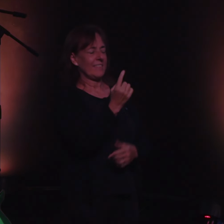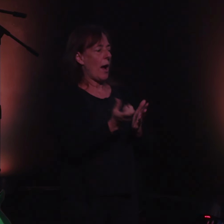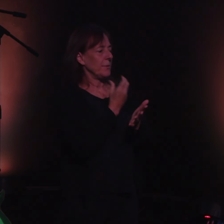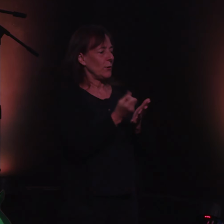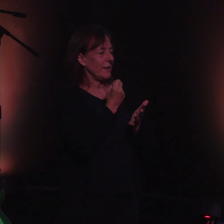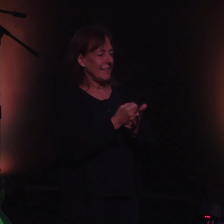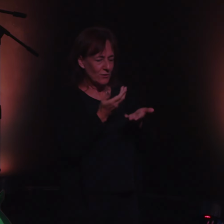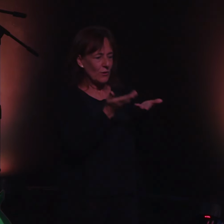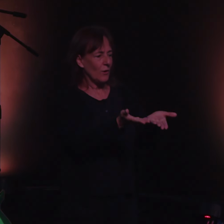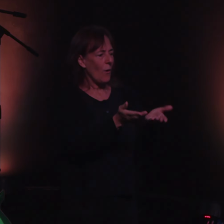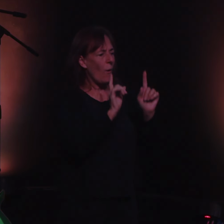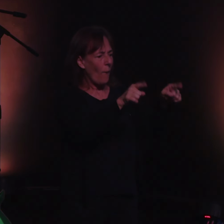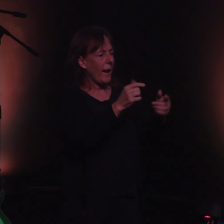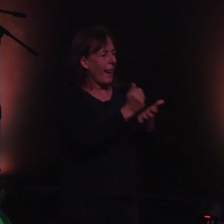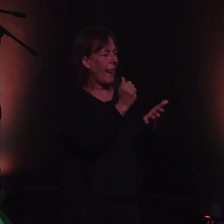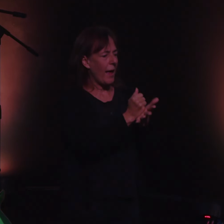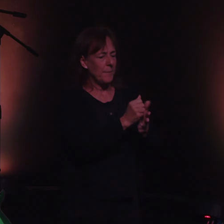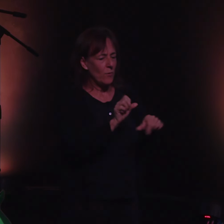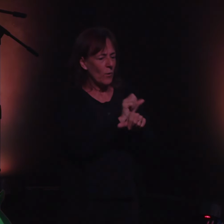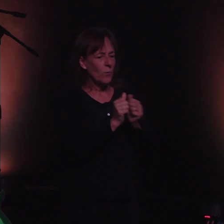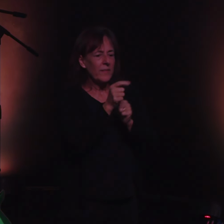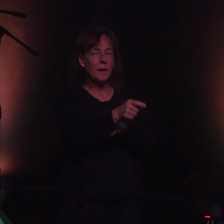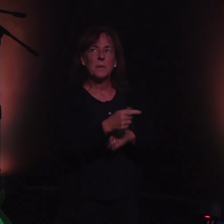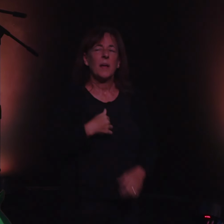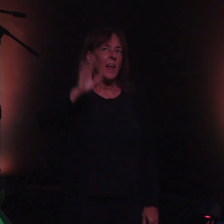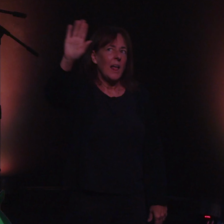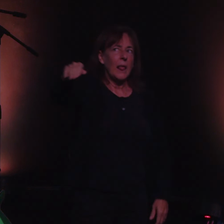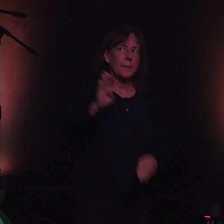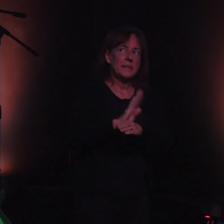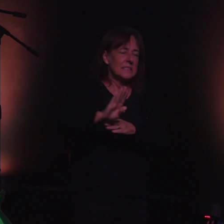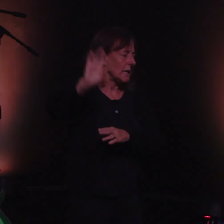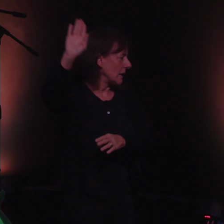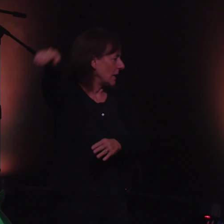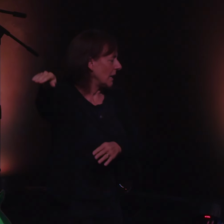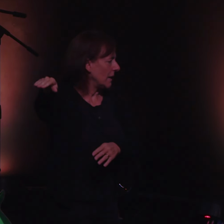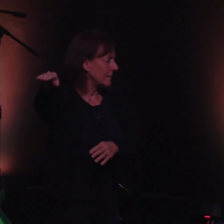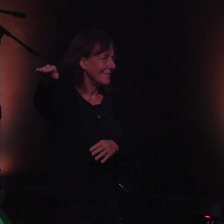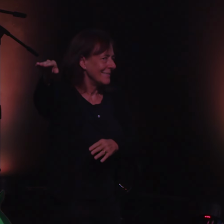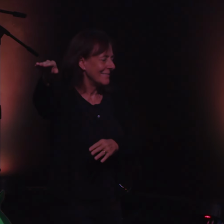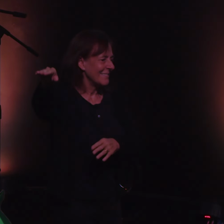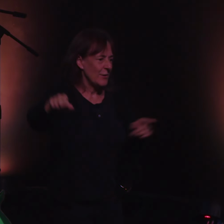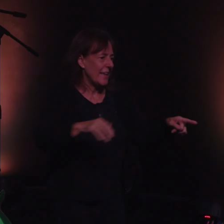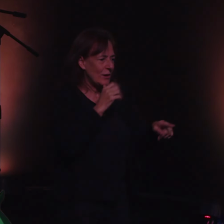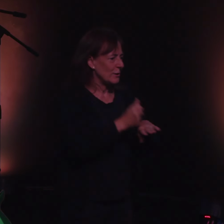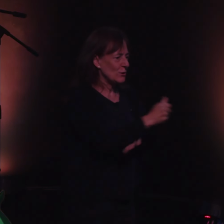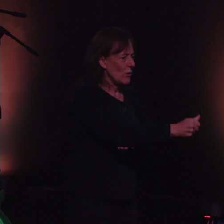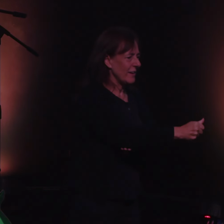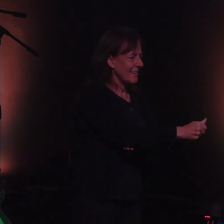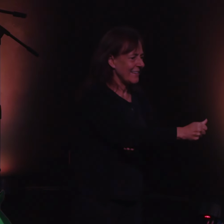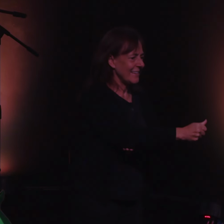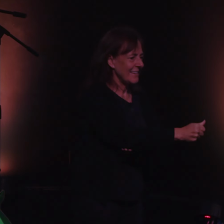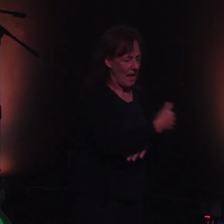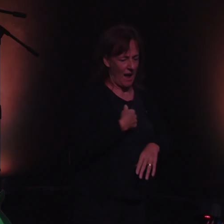and an invitation to go do kingdom work with him. And so often I reject it. Why? Because they don't deserve it. Because I want